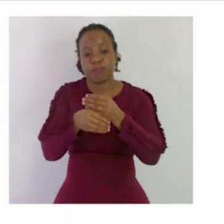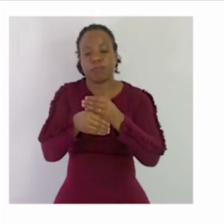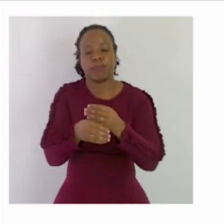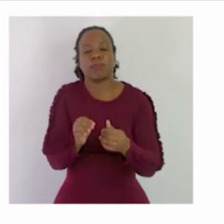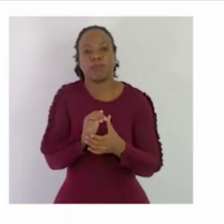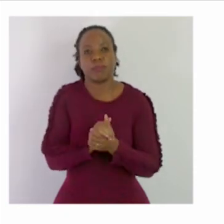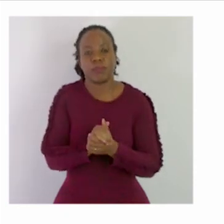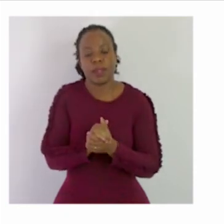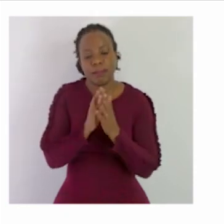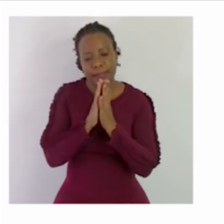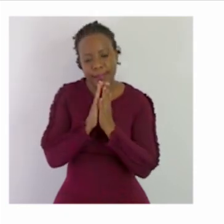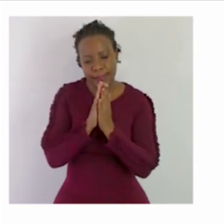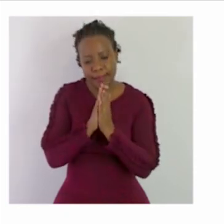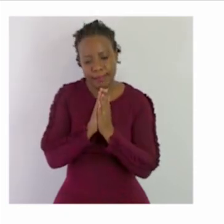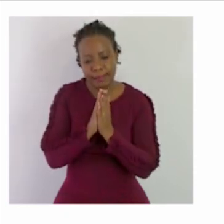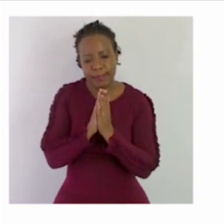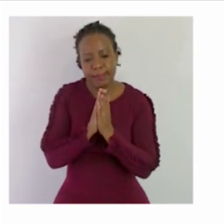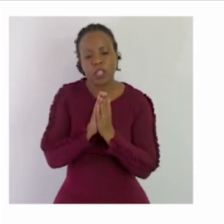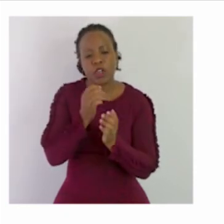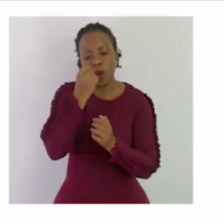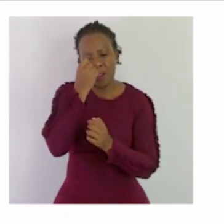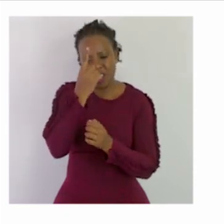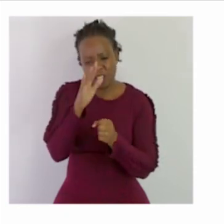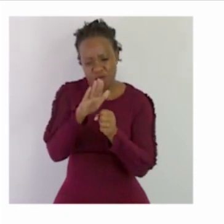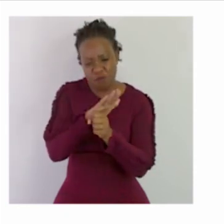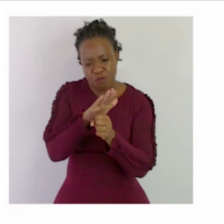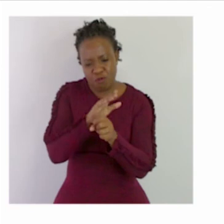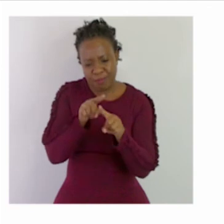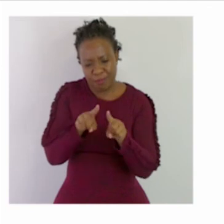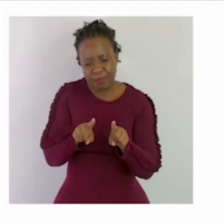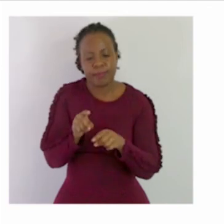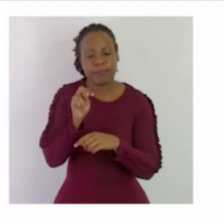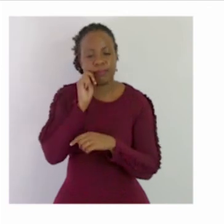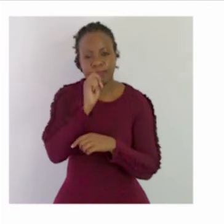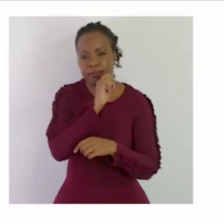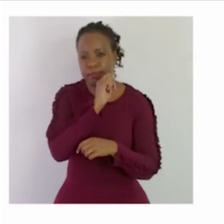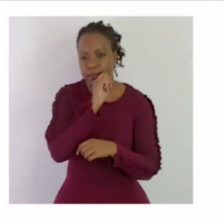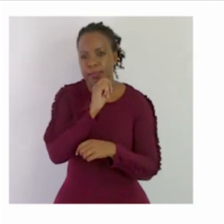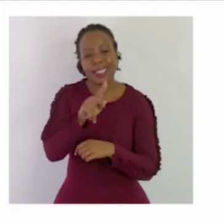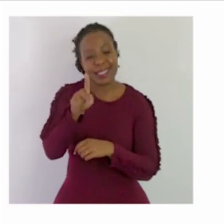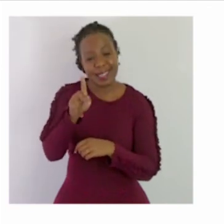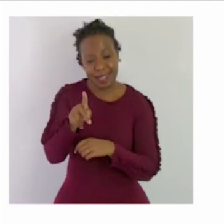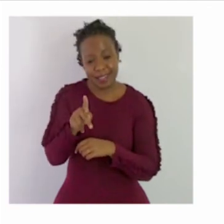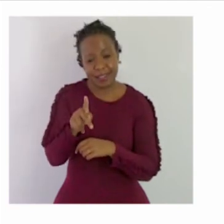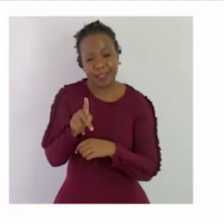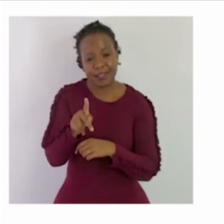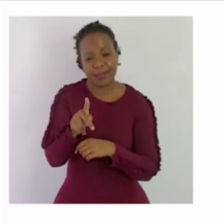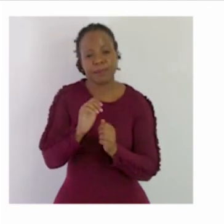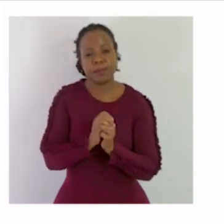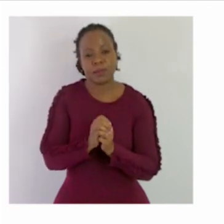So make sure you all understand them. Right, I also talked about